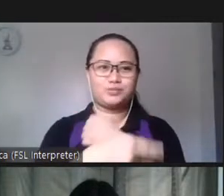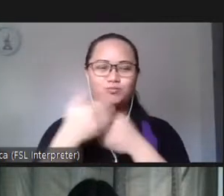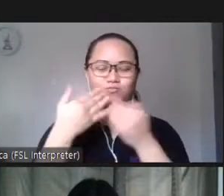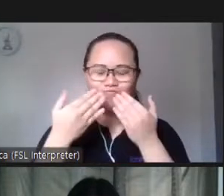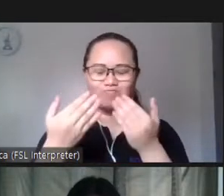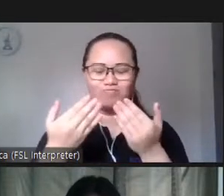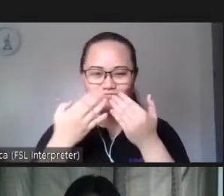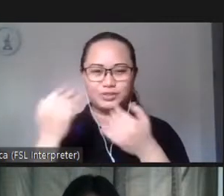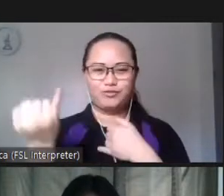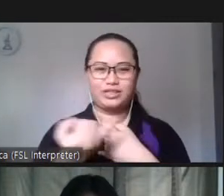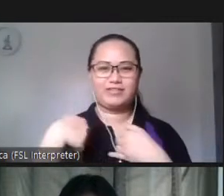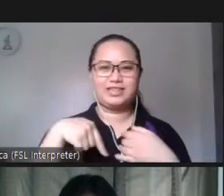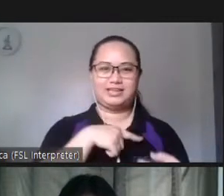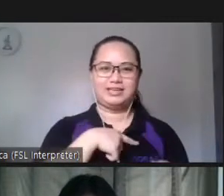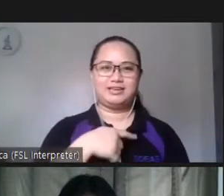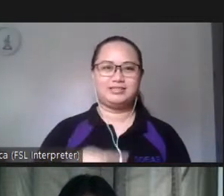us.